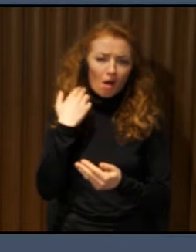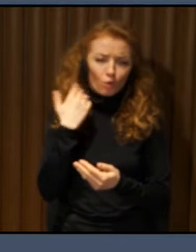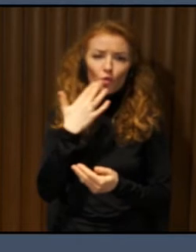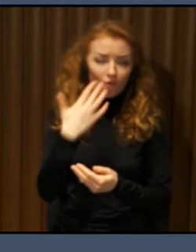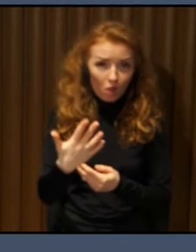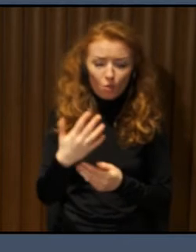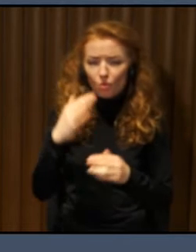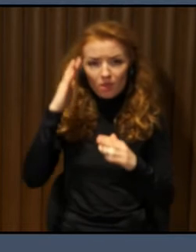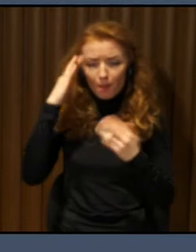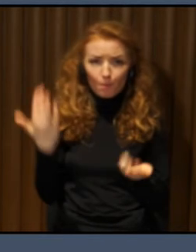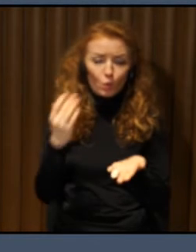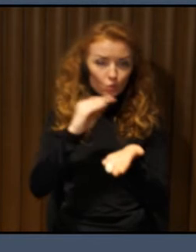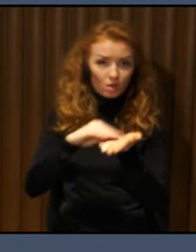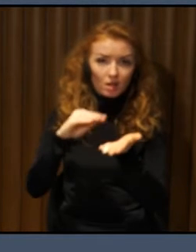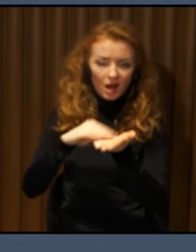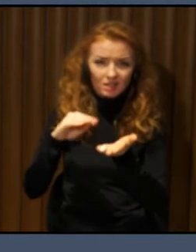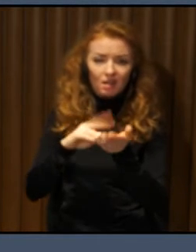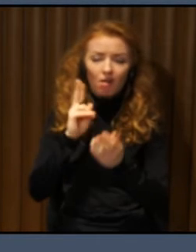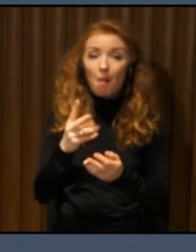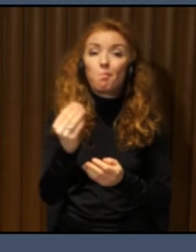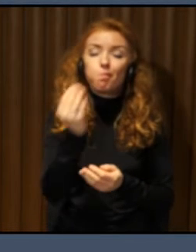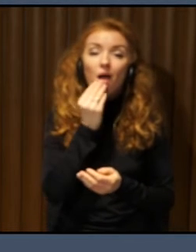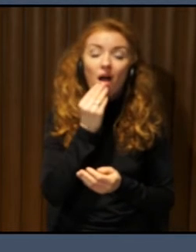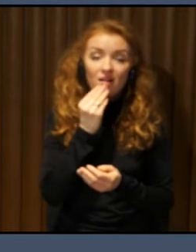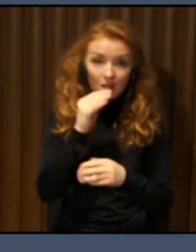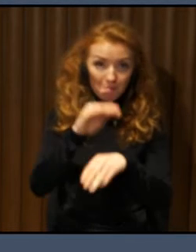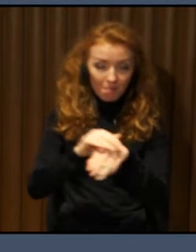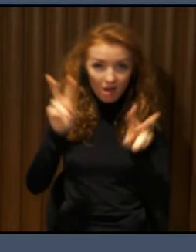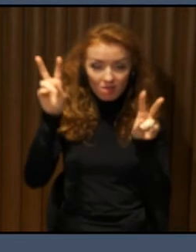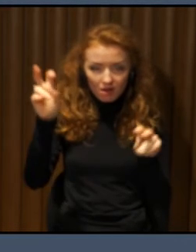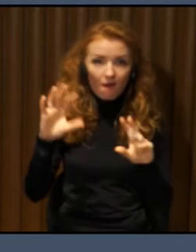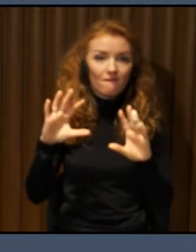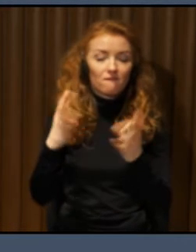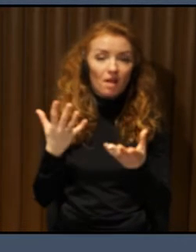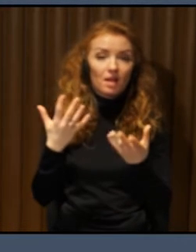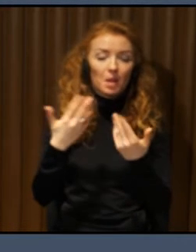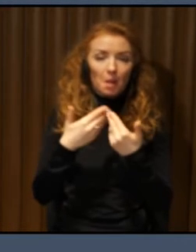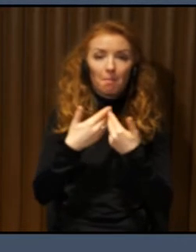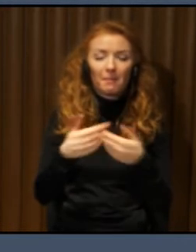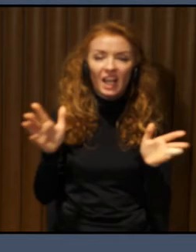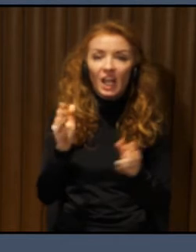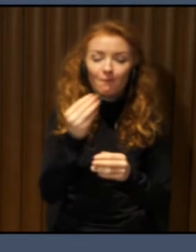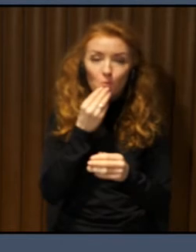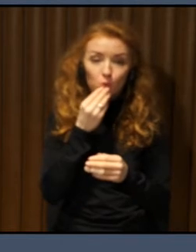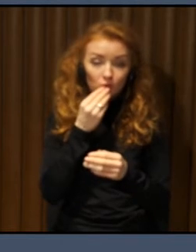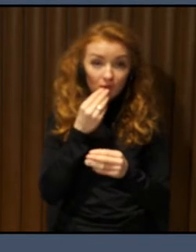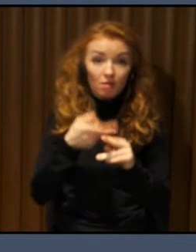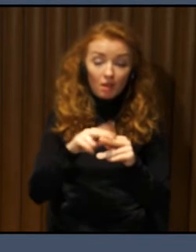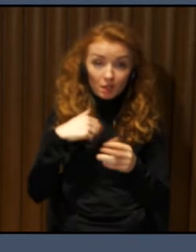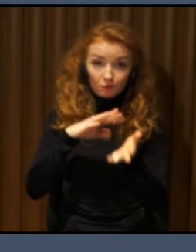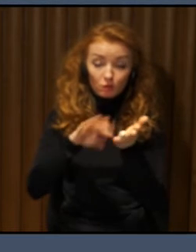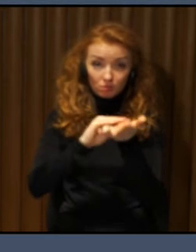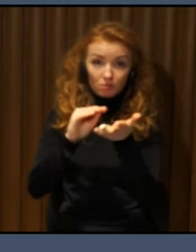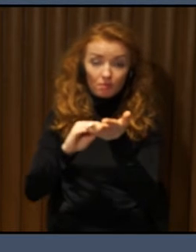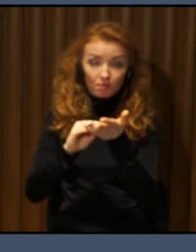is implemented some technology that essentially does fuzzy matching. And so we look at not just those direct matches of search